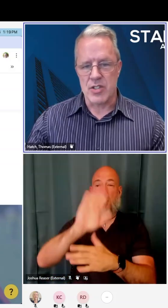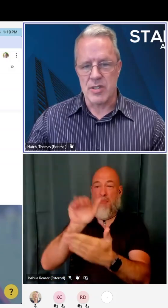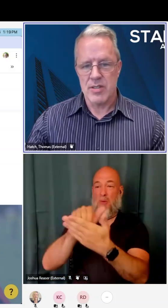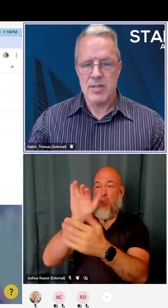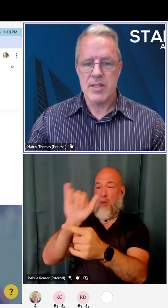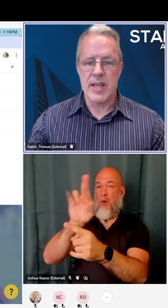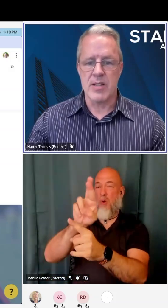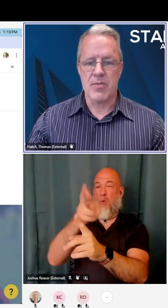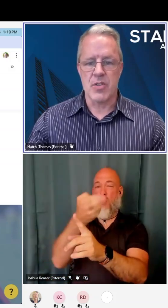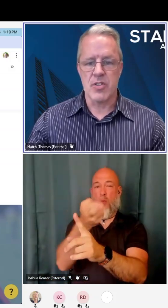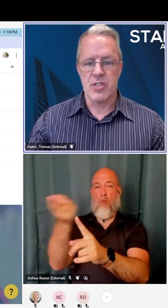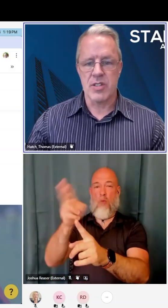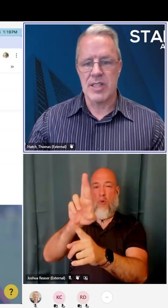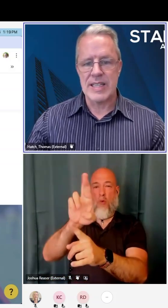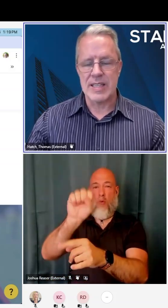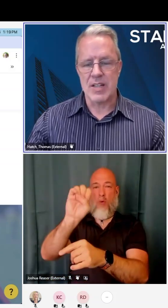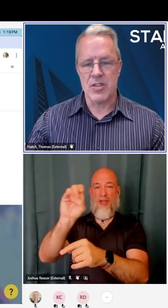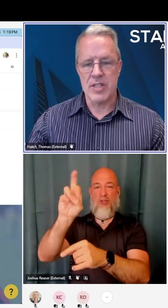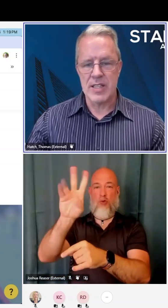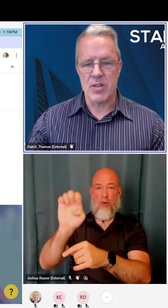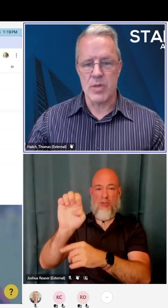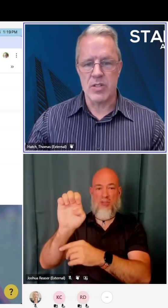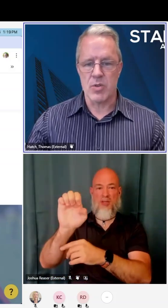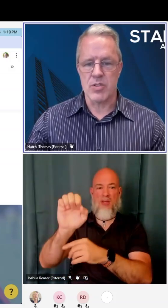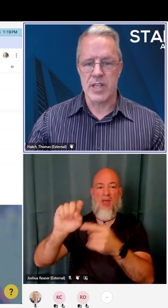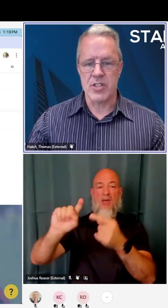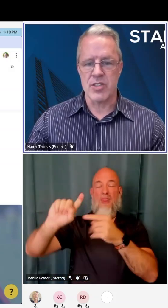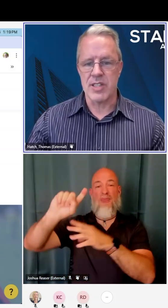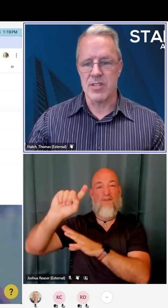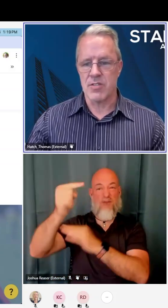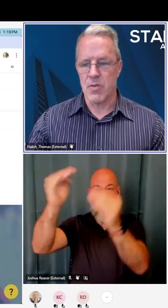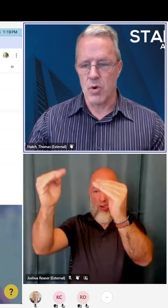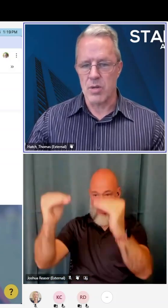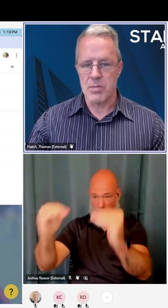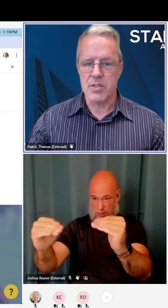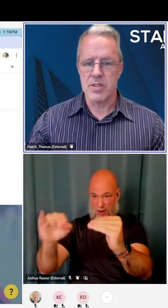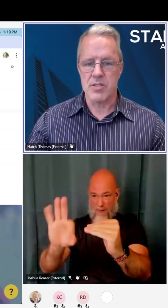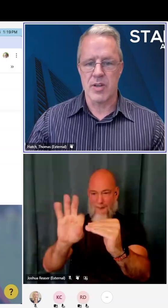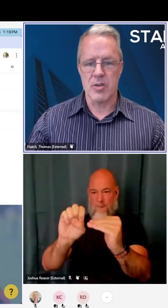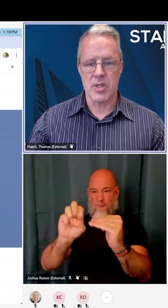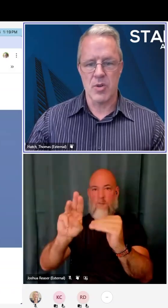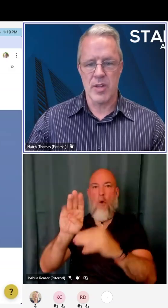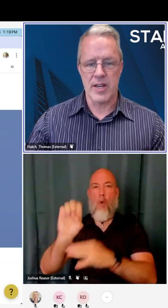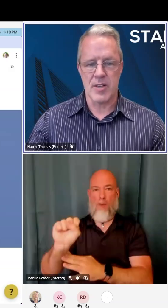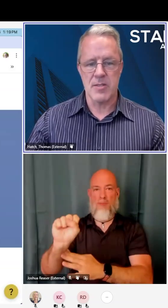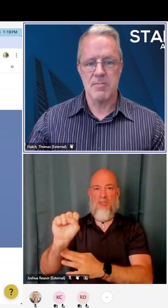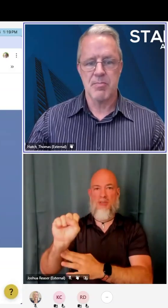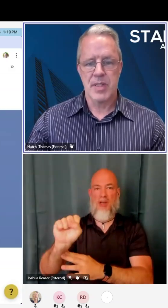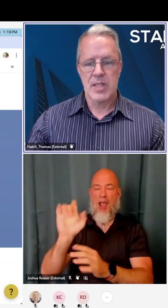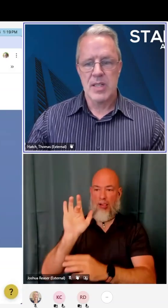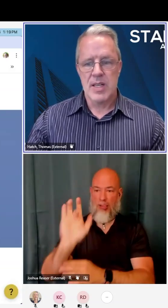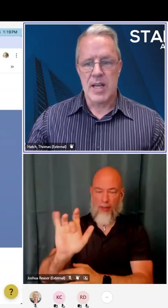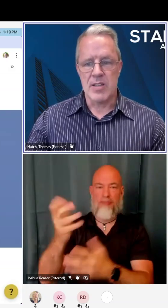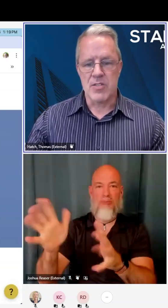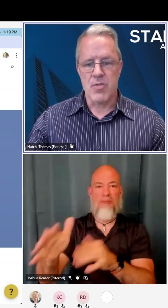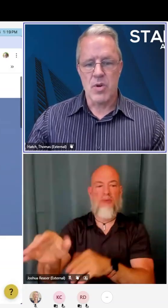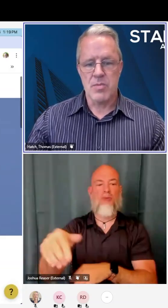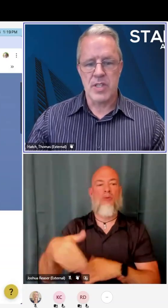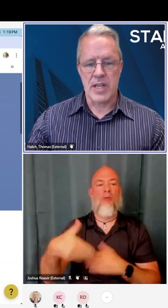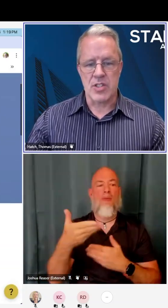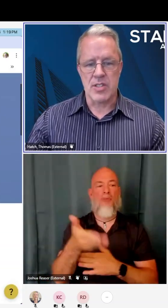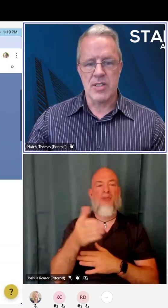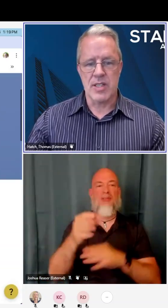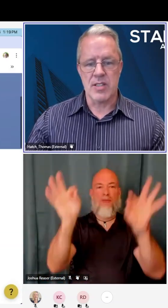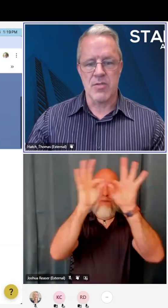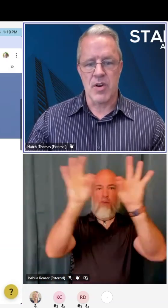resource section, and the first link underneath the resource section is forms. So I will go there, and this